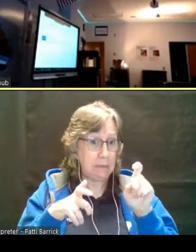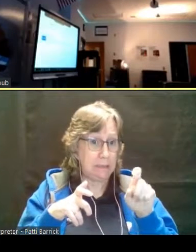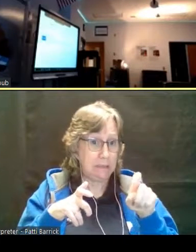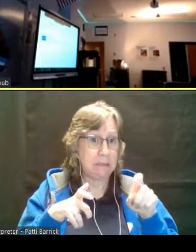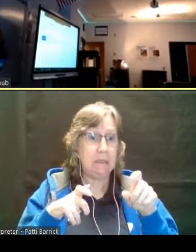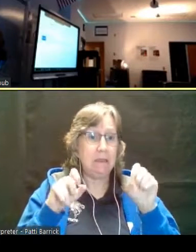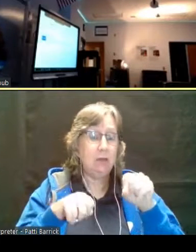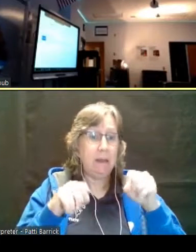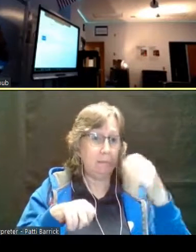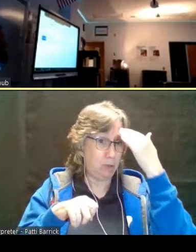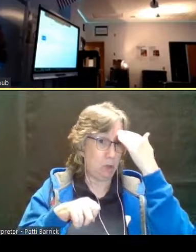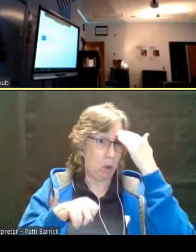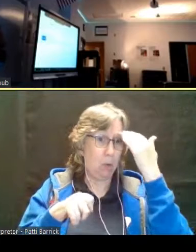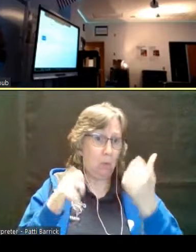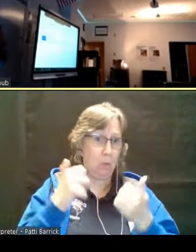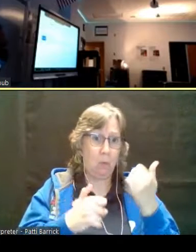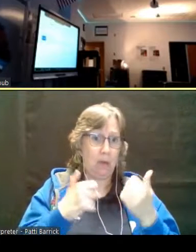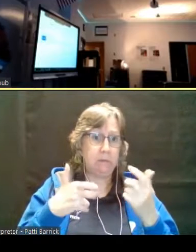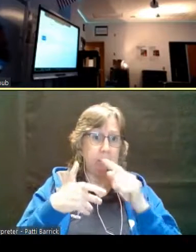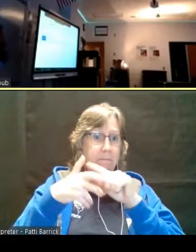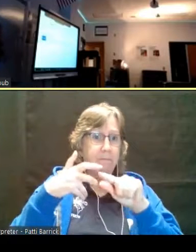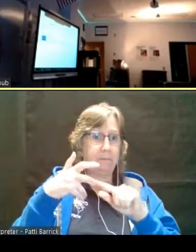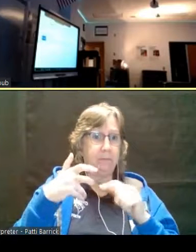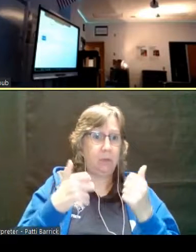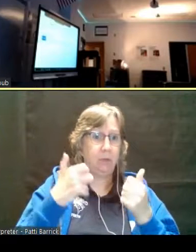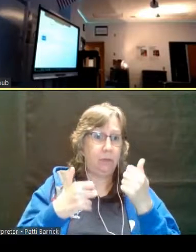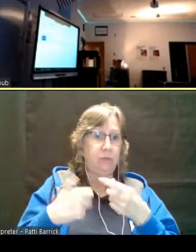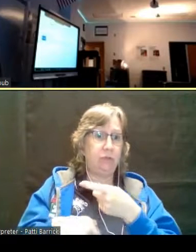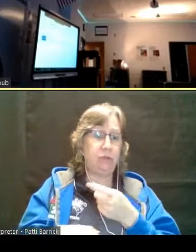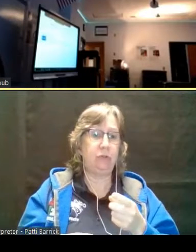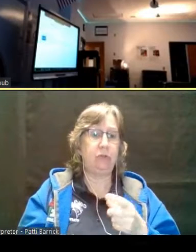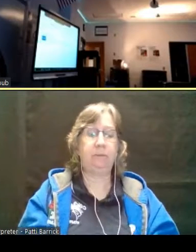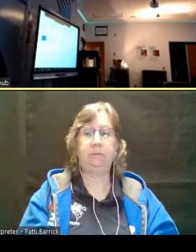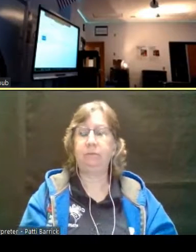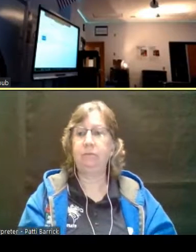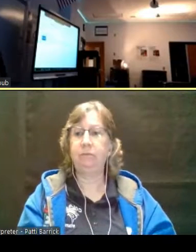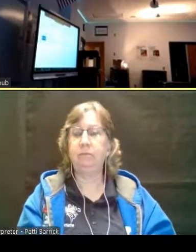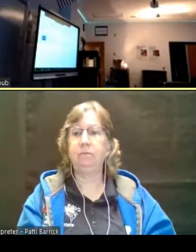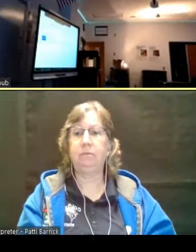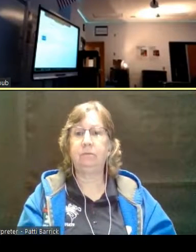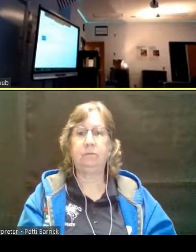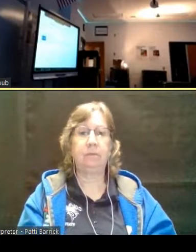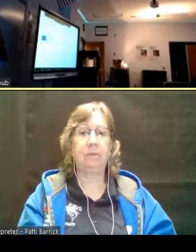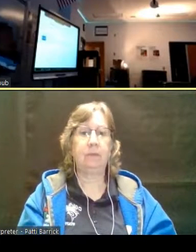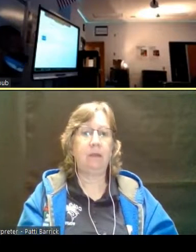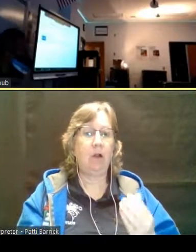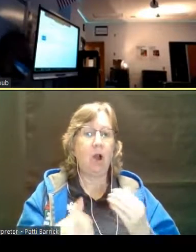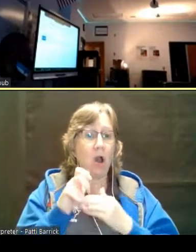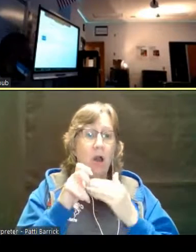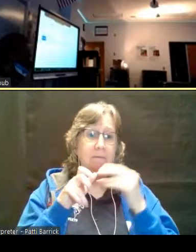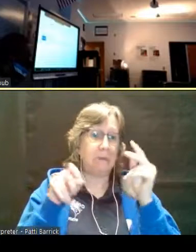I need for you to know the stuff, not to tell me what somebody else said. Lots of times people can be wrong.